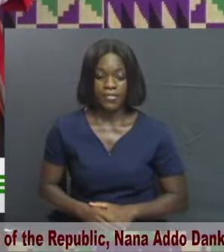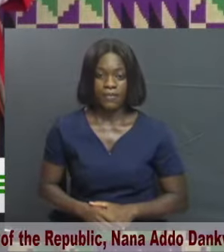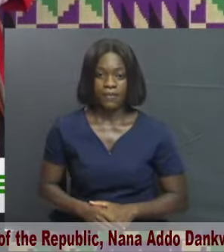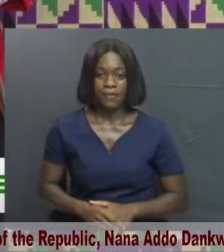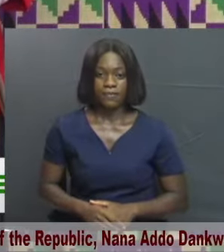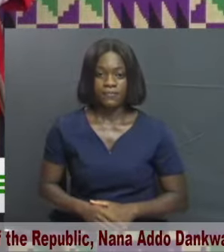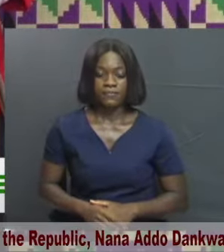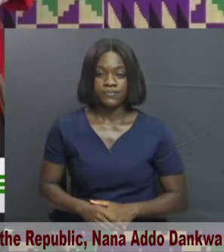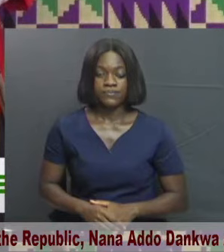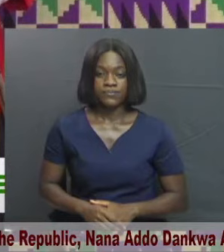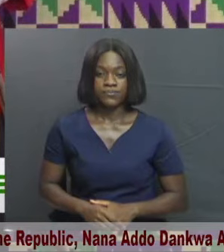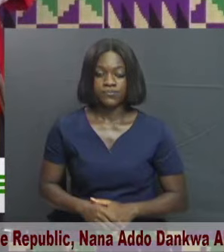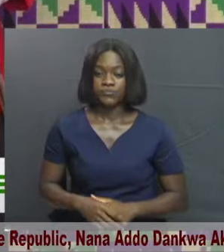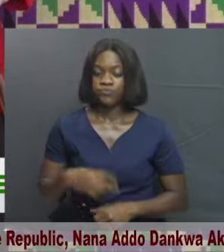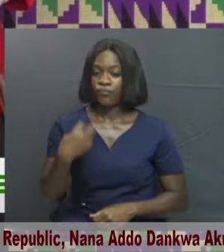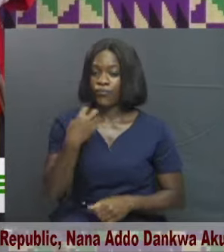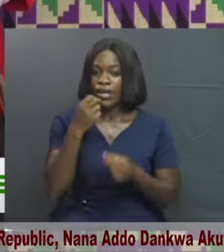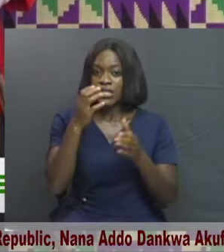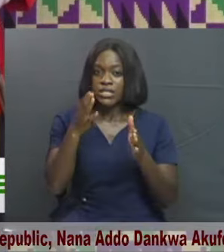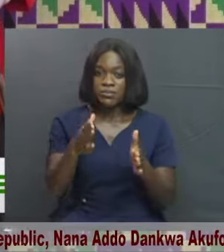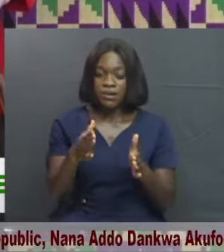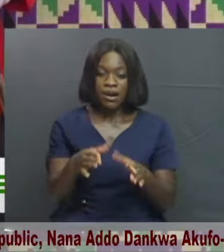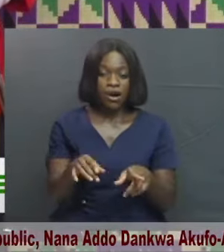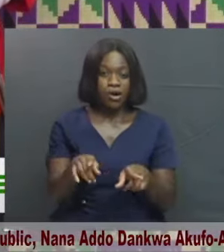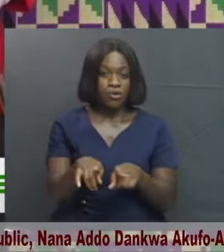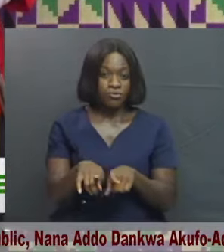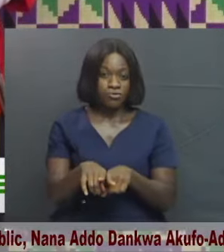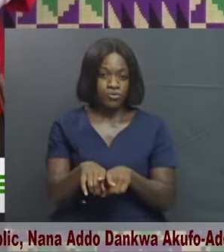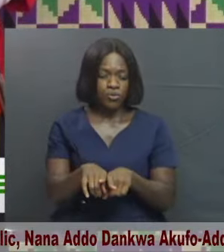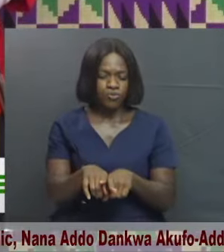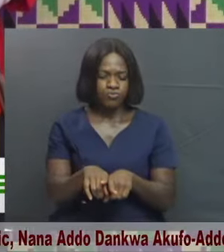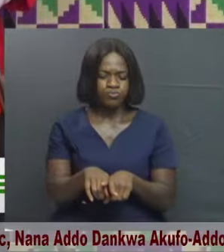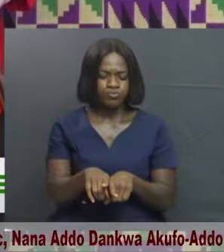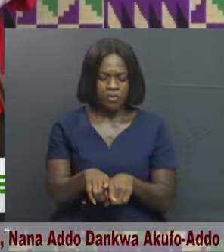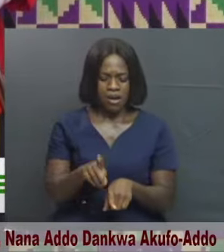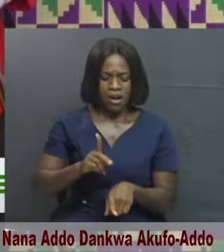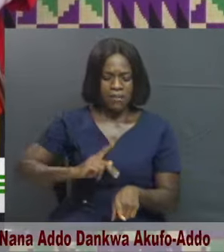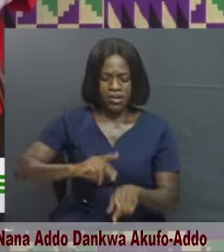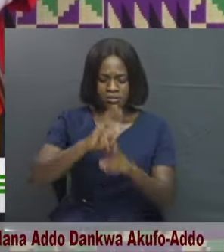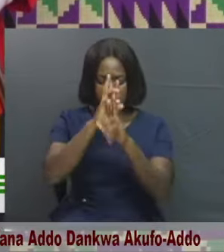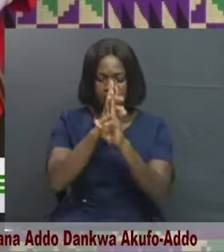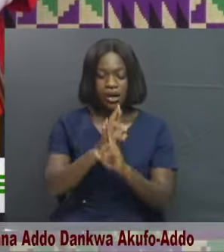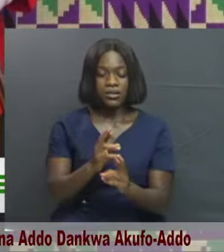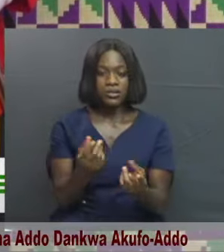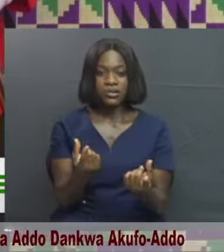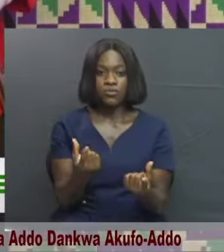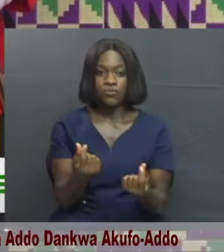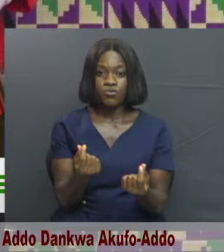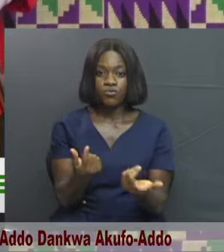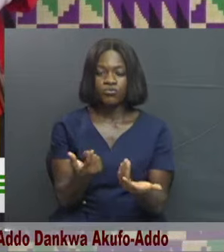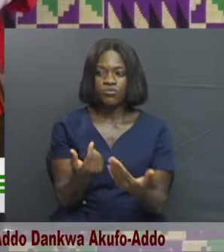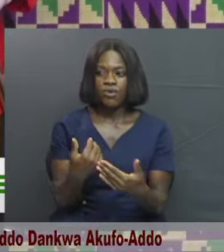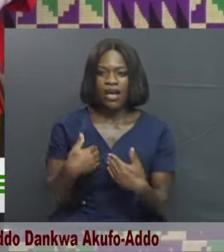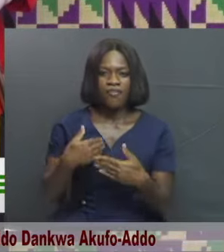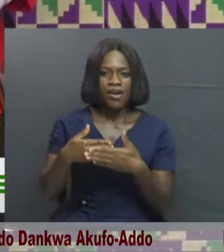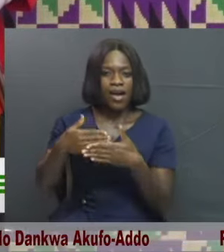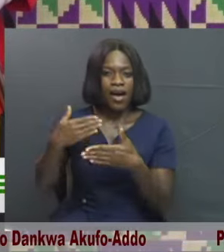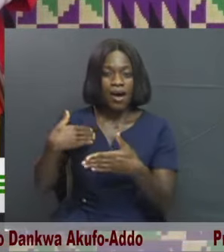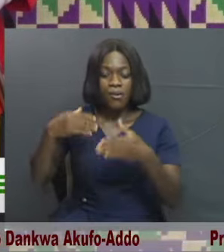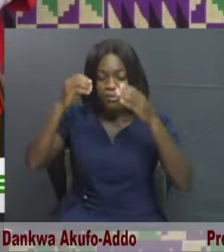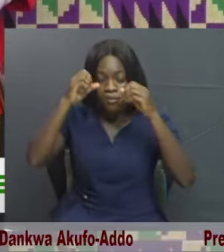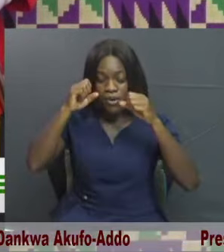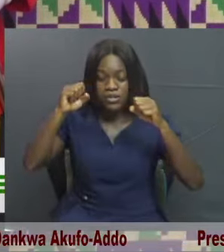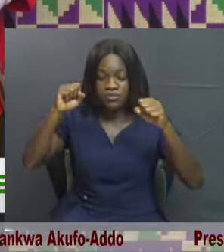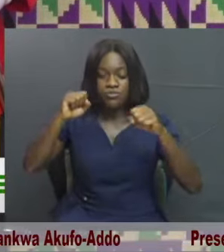Corp Mr Speaker the house is also duly honored by the welcome attendance of the former president of the